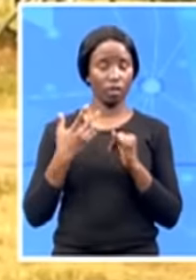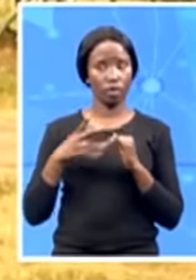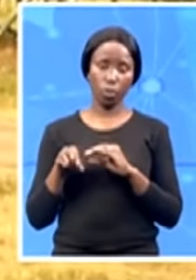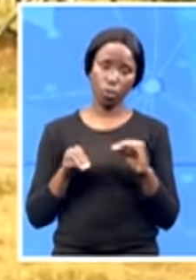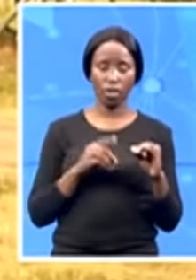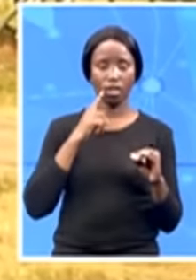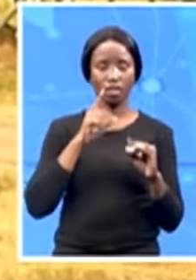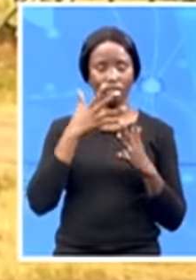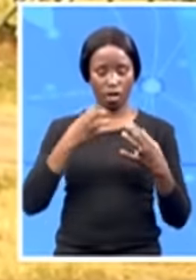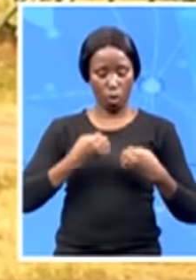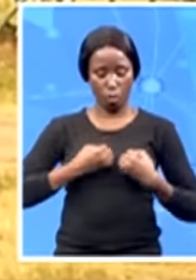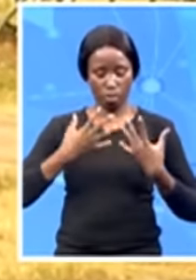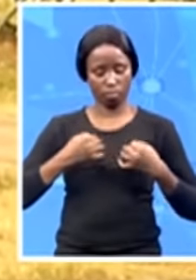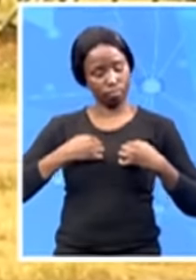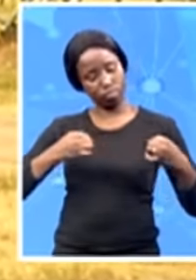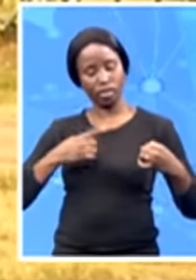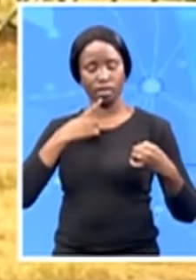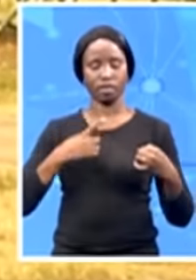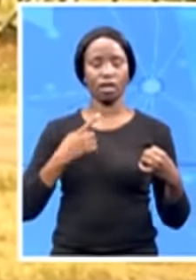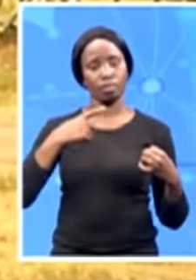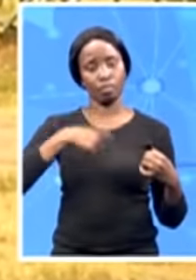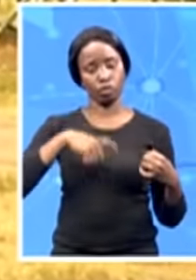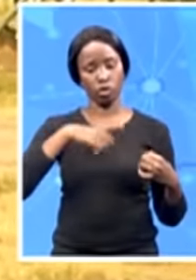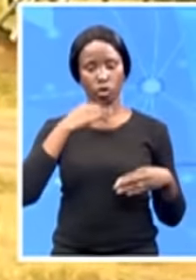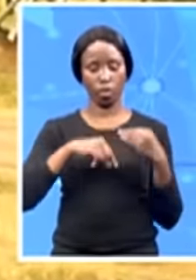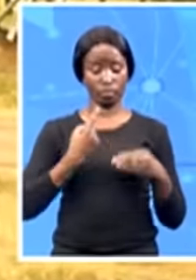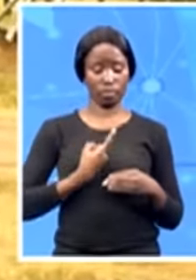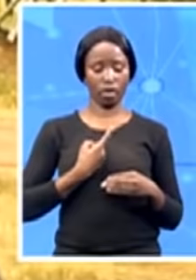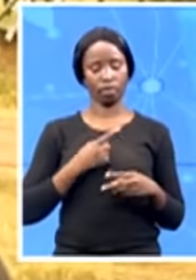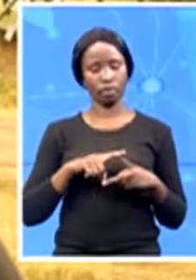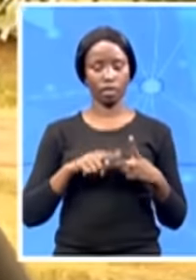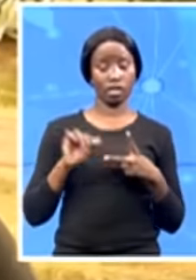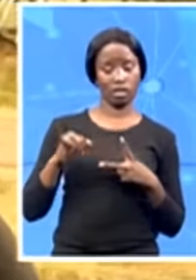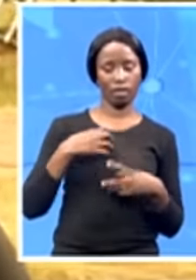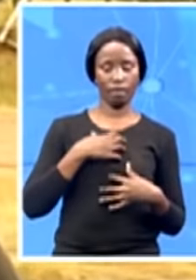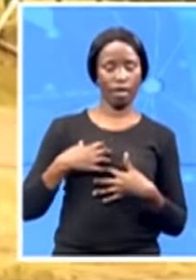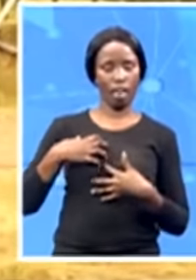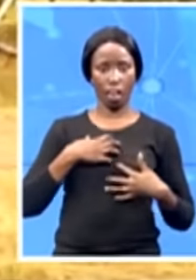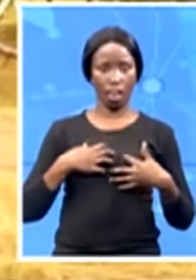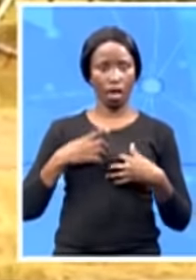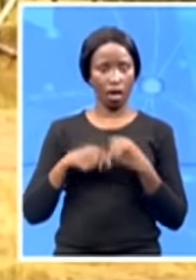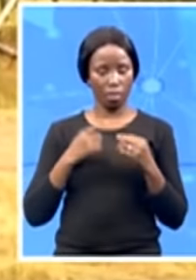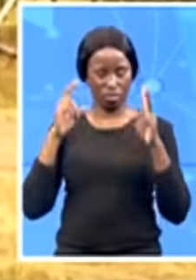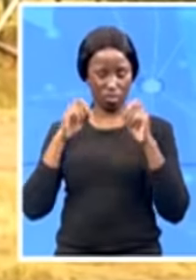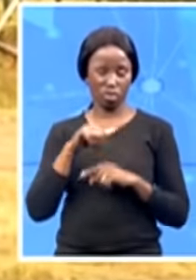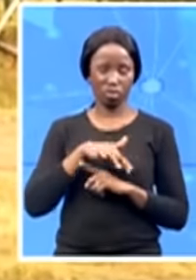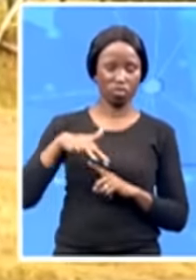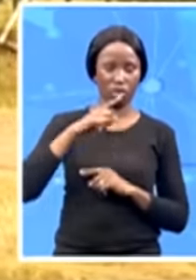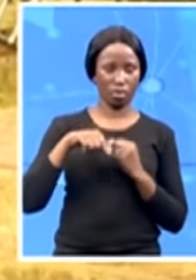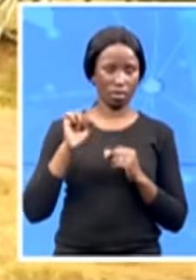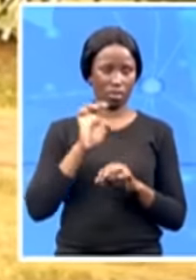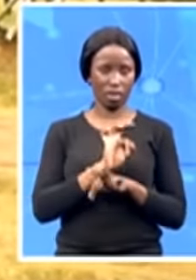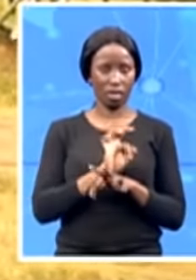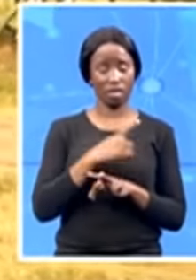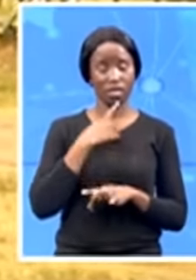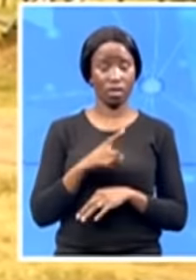speaking about himself and his feelings towards the situation involving his father, where he said to us, Desiree, that he will not